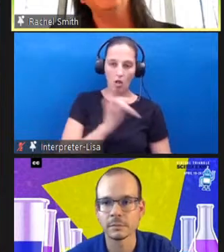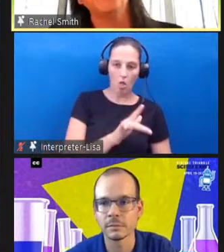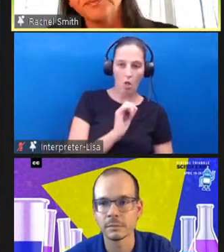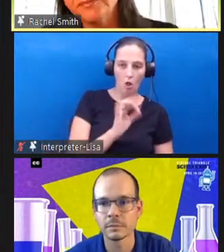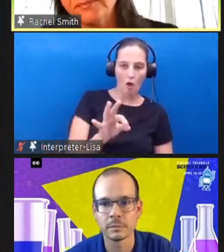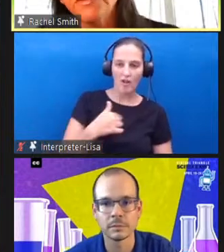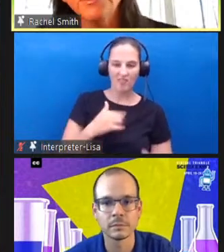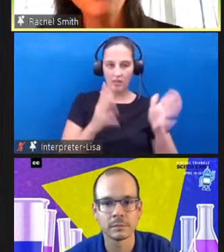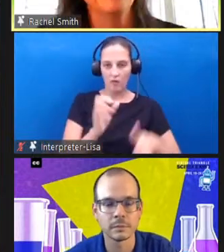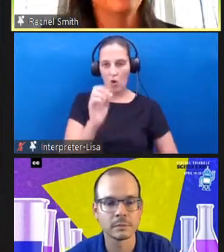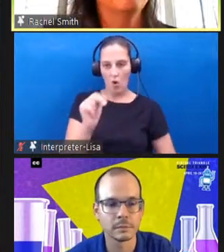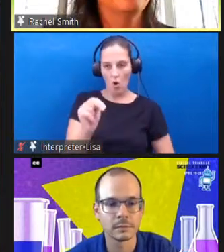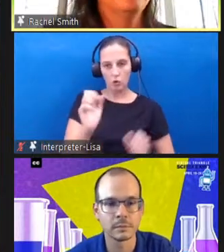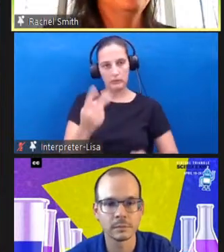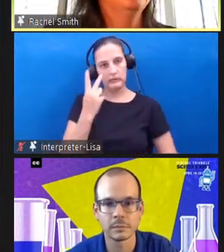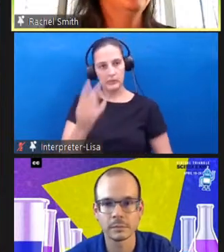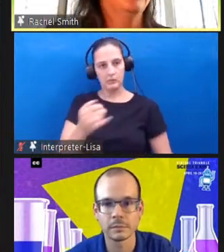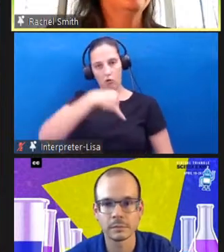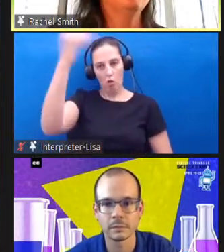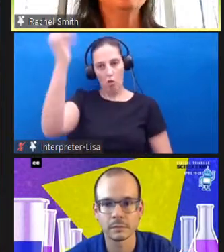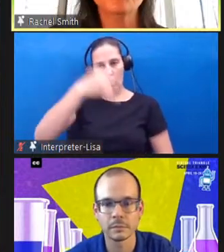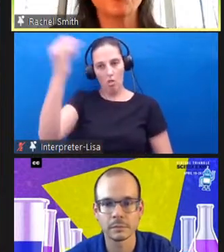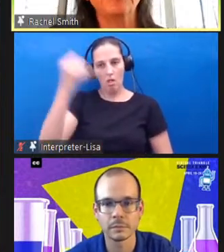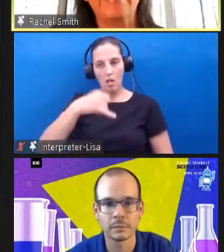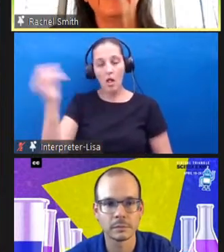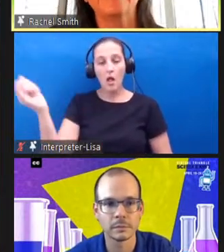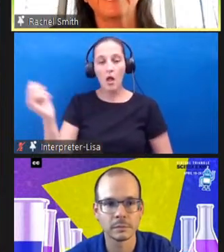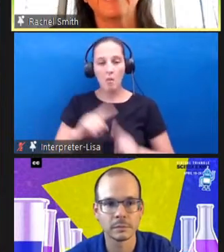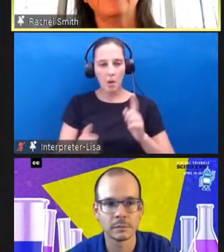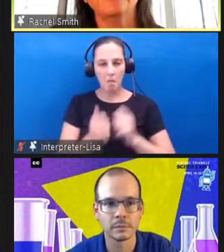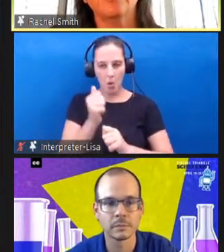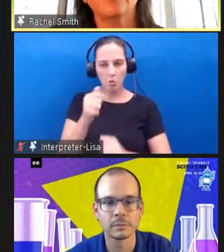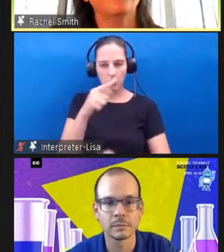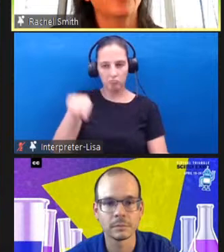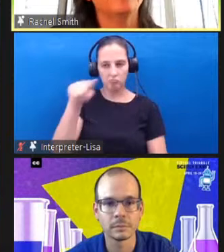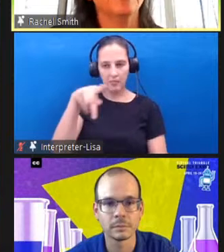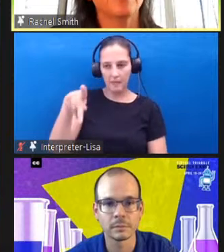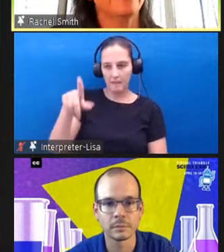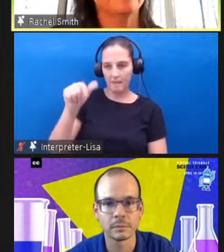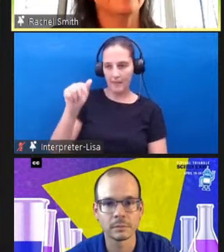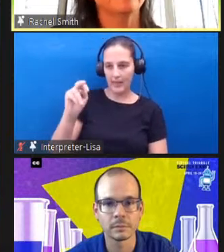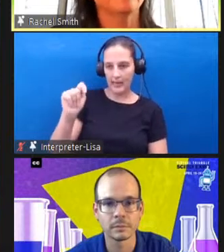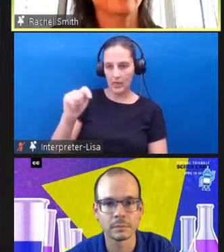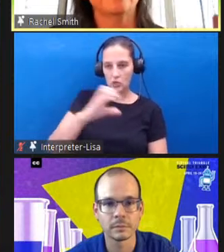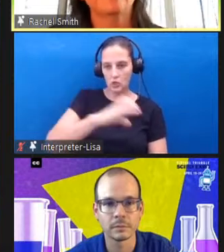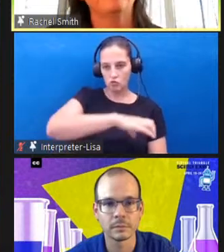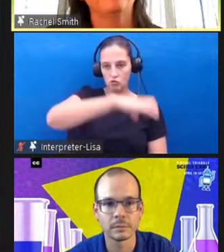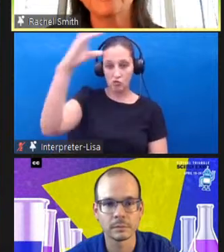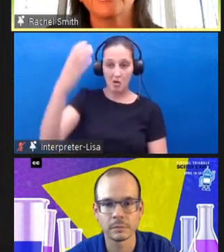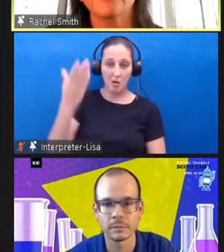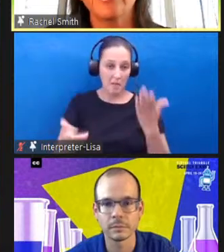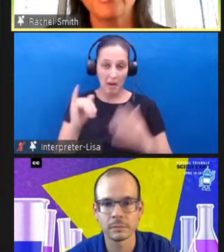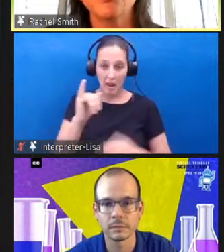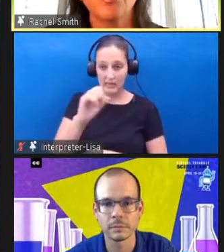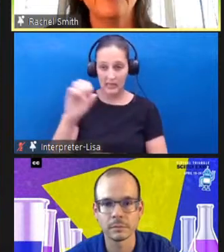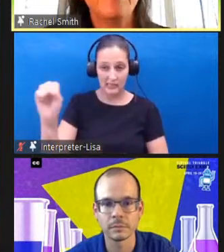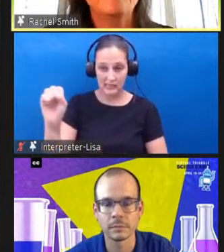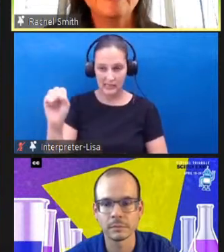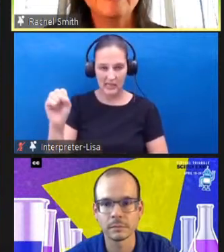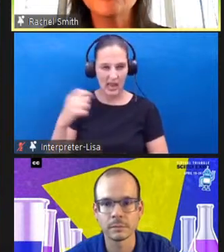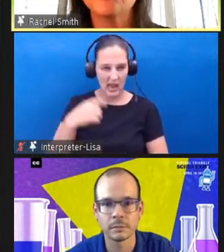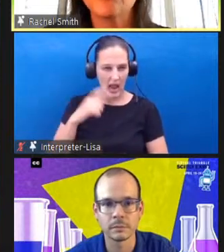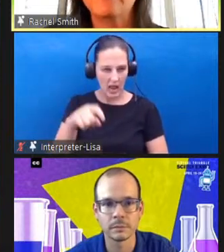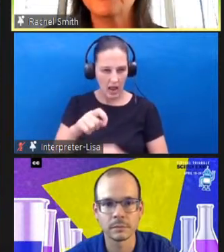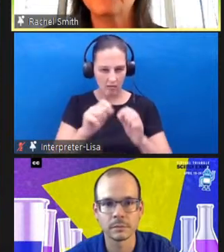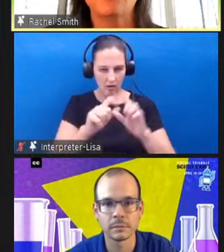to see. But most of these are planets, and perhaps the ISS. I'd have to identify each one.